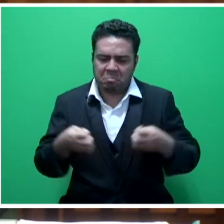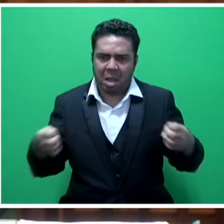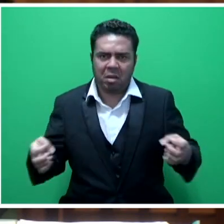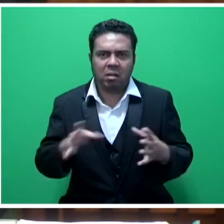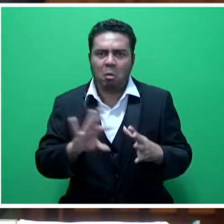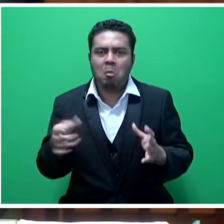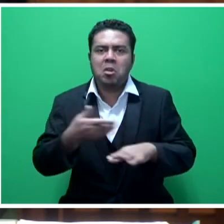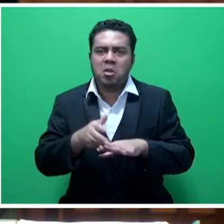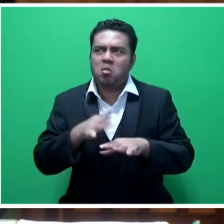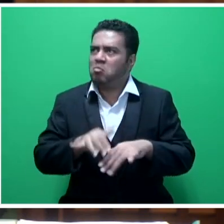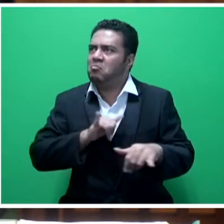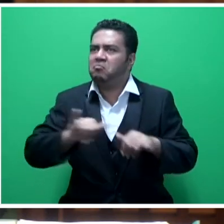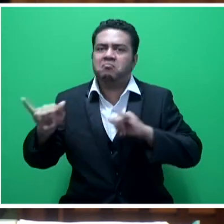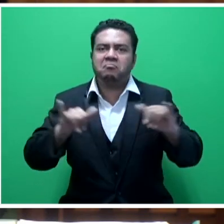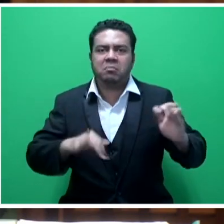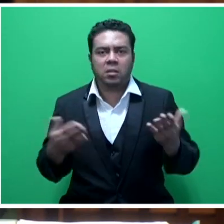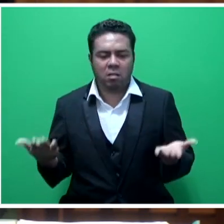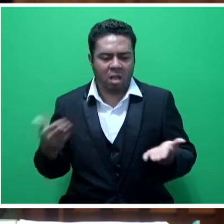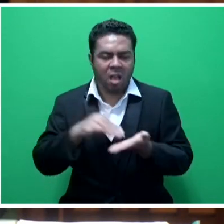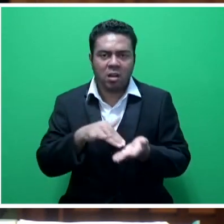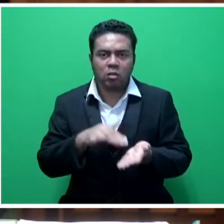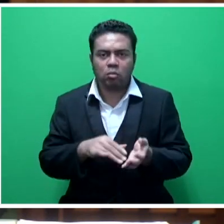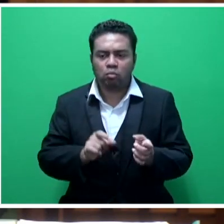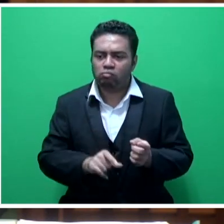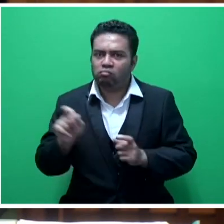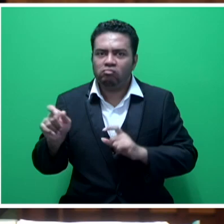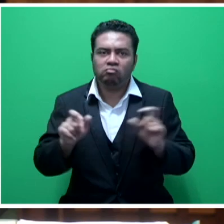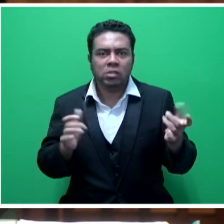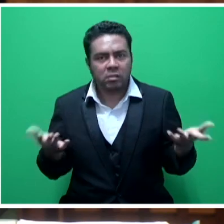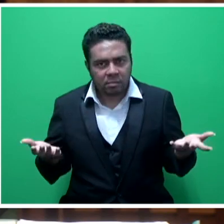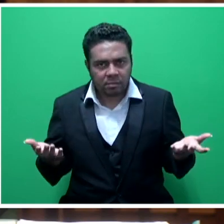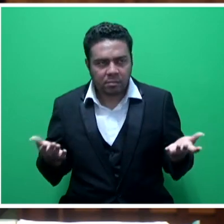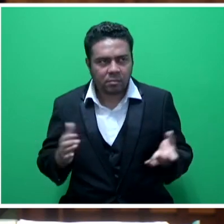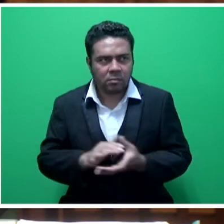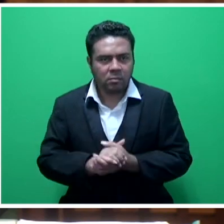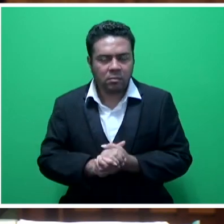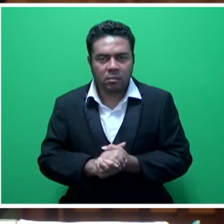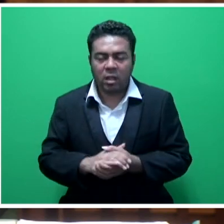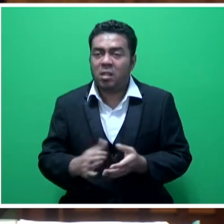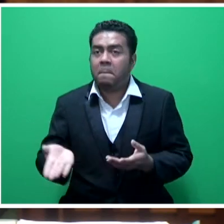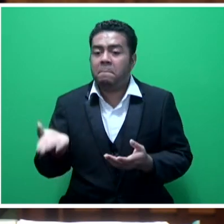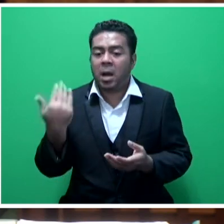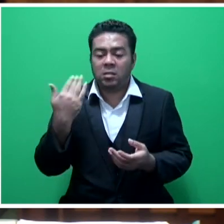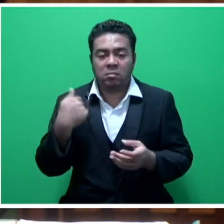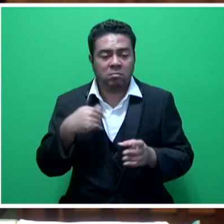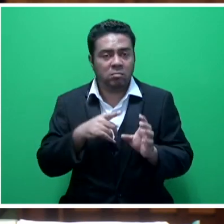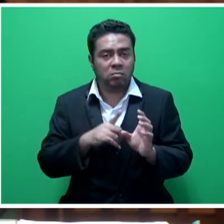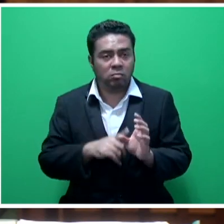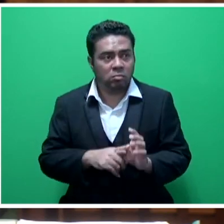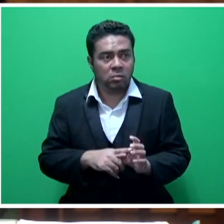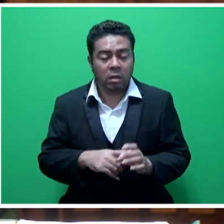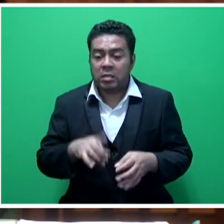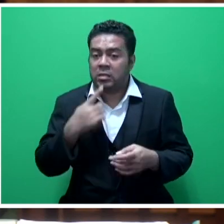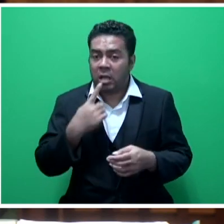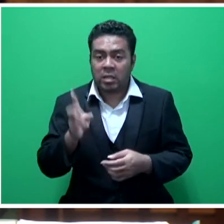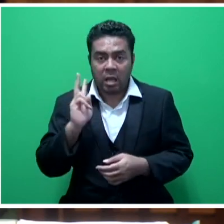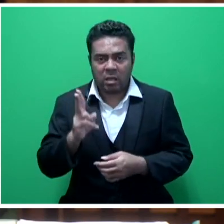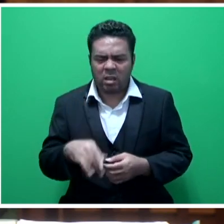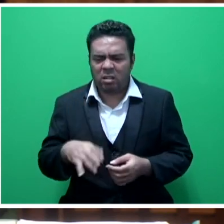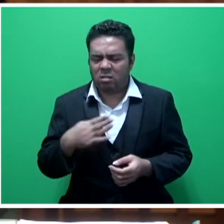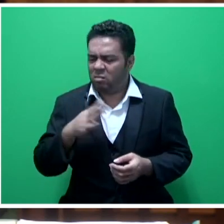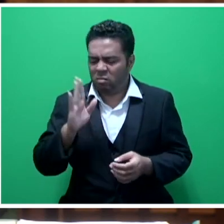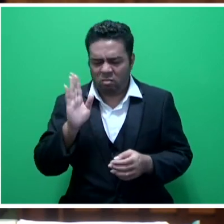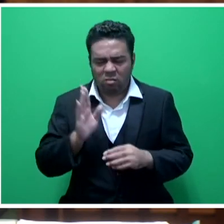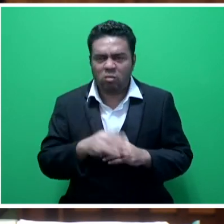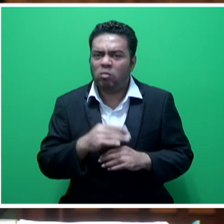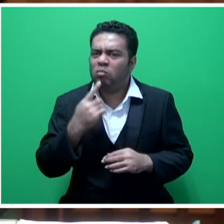major international destinations have been added to its flight network in the past 2 decades. He says again, it is ridiculous for anyone